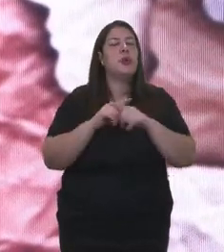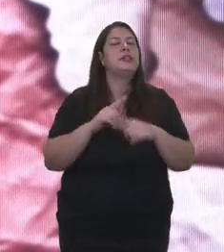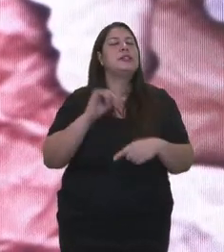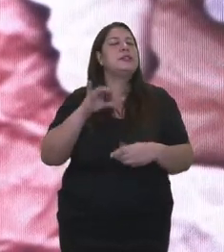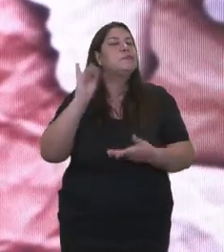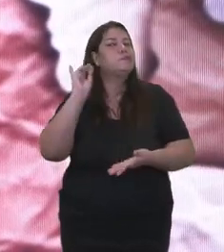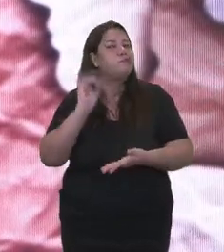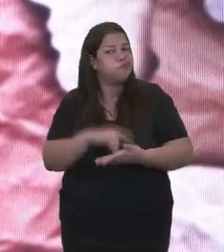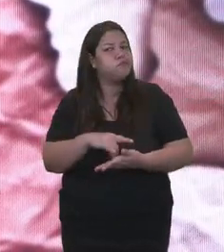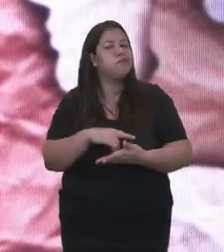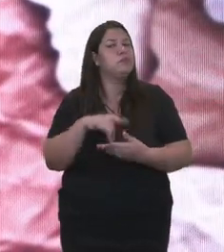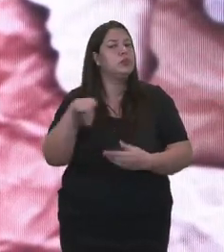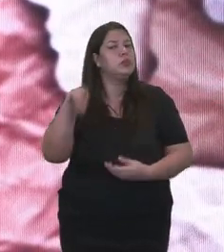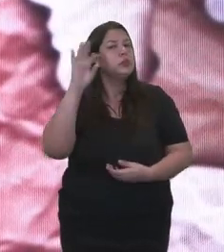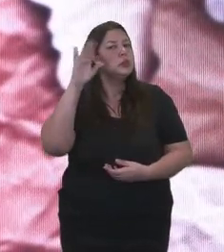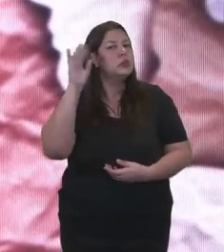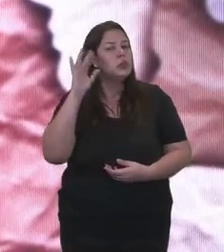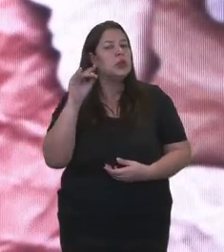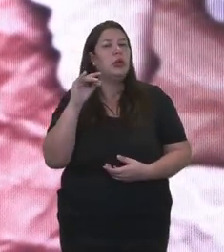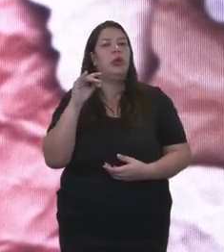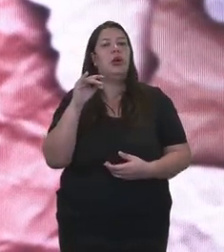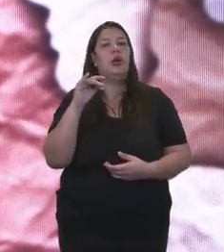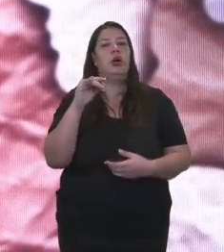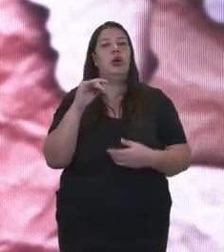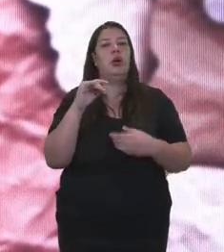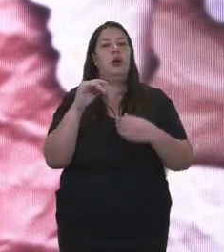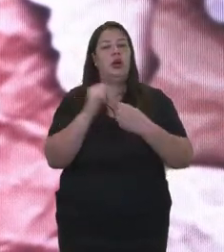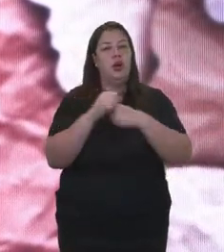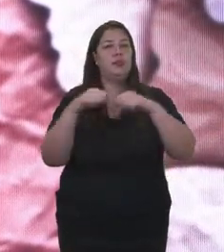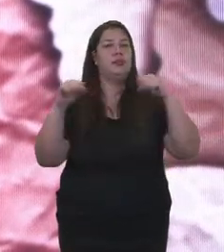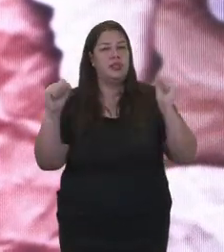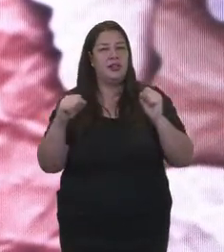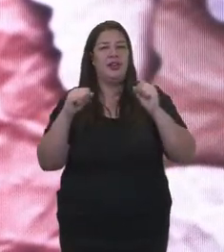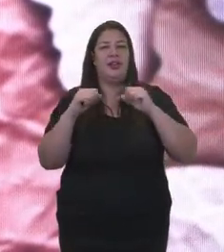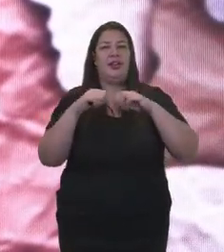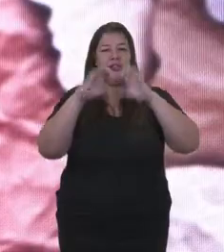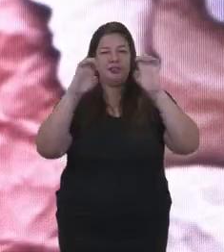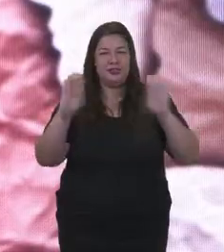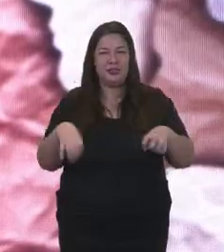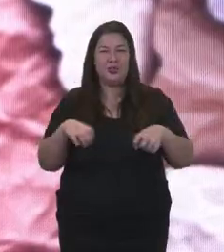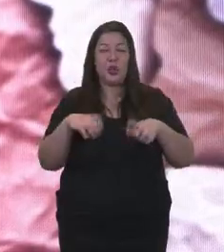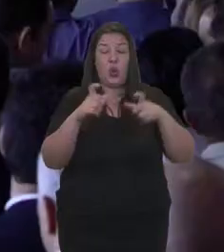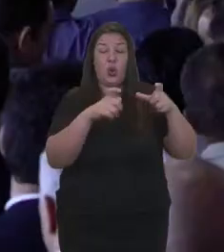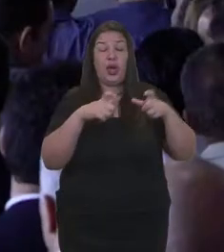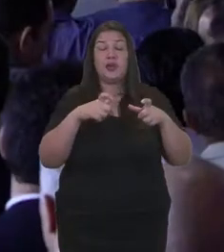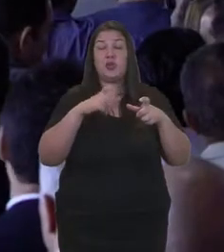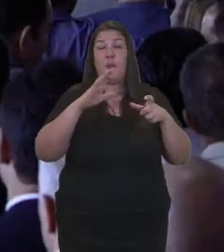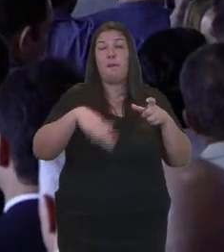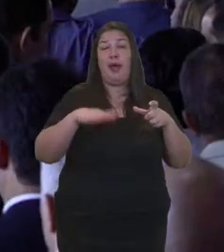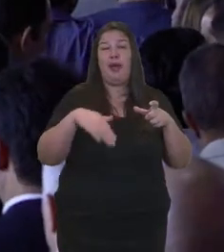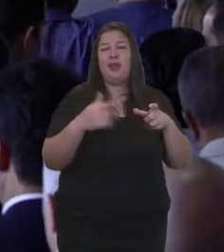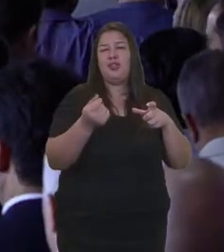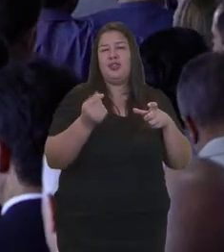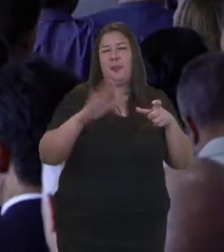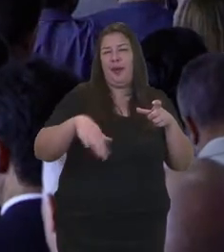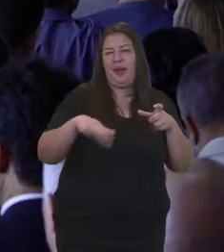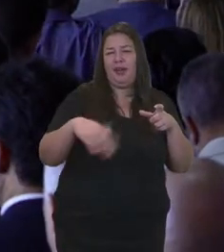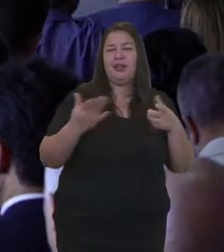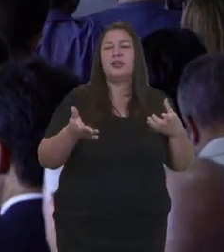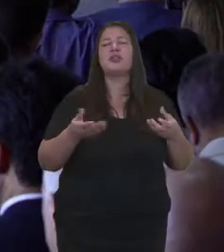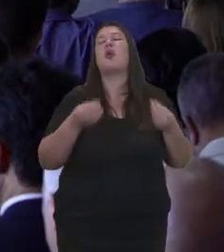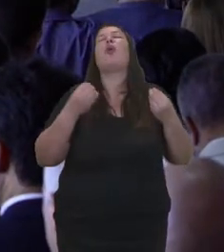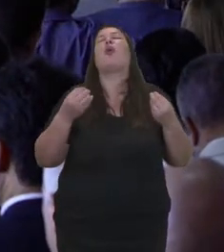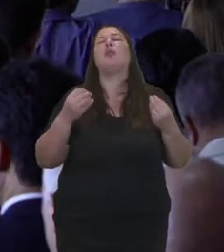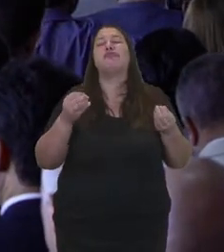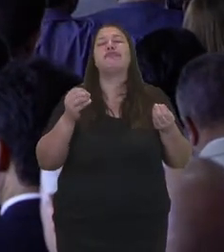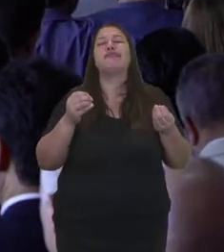whether when we imagine an enlarged infrastructure in places with low human development, are